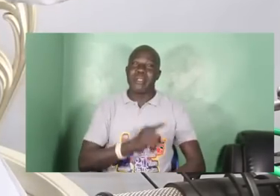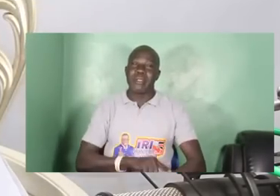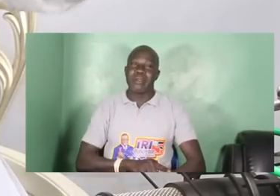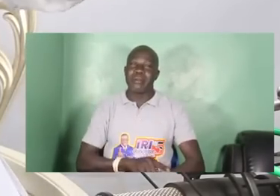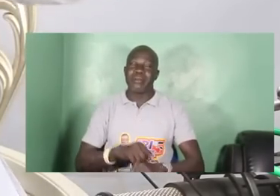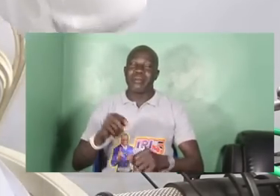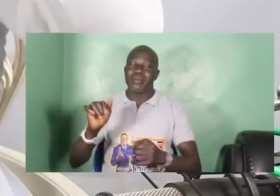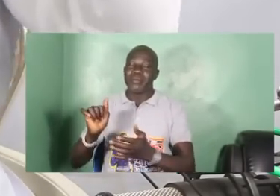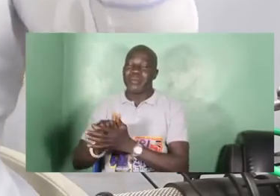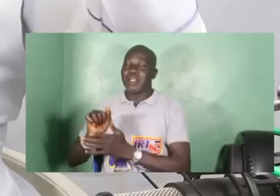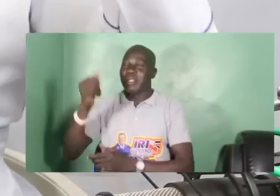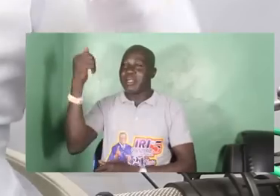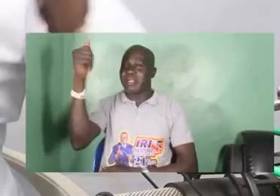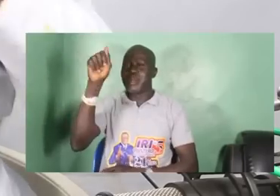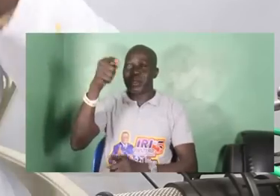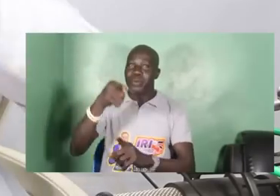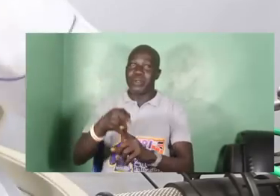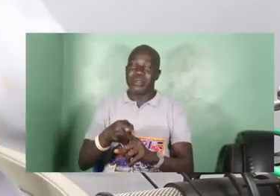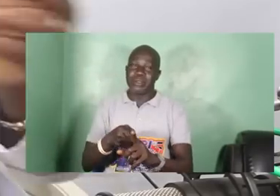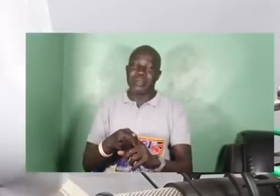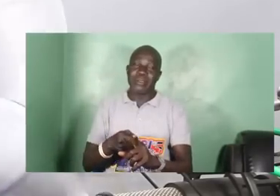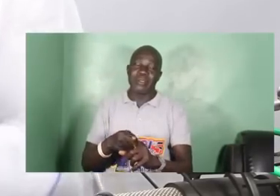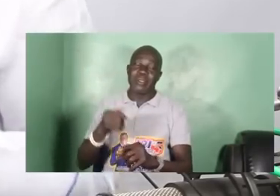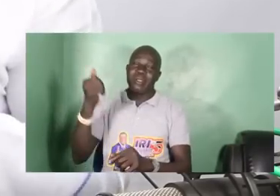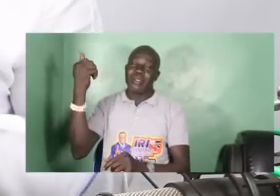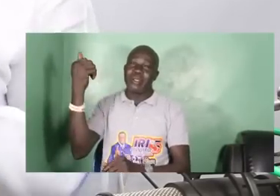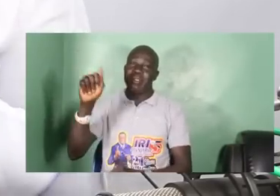leti gbogbo eda